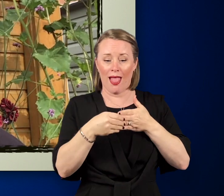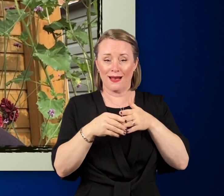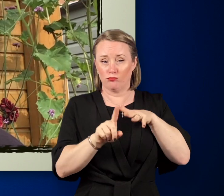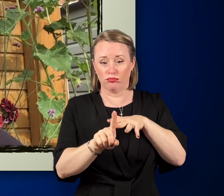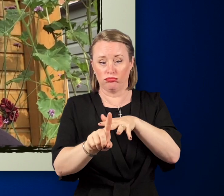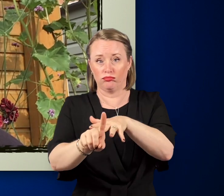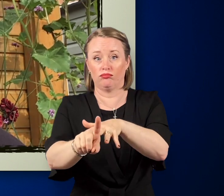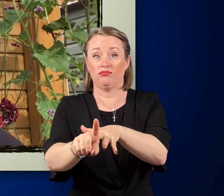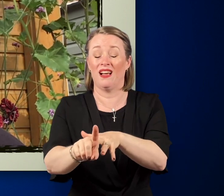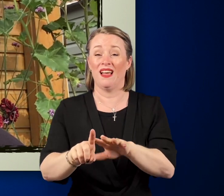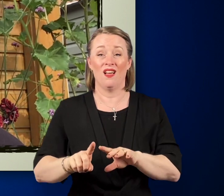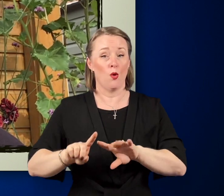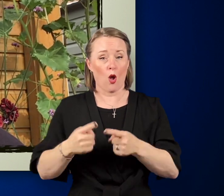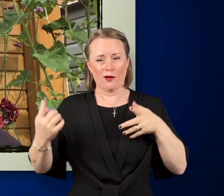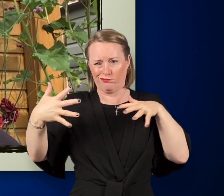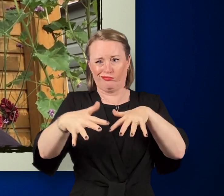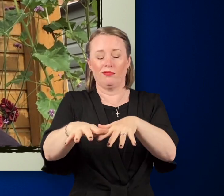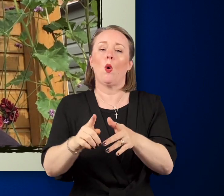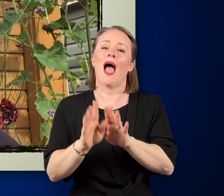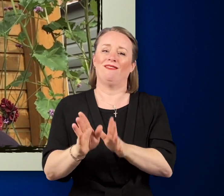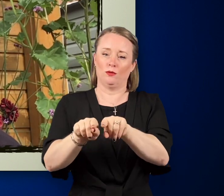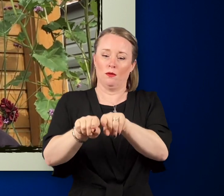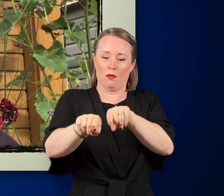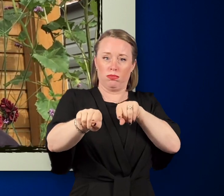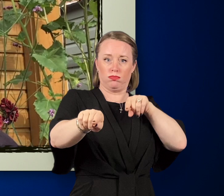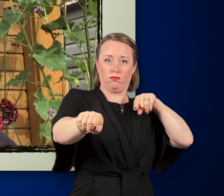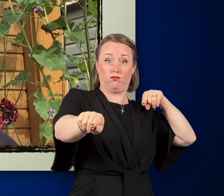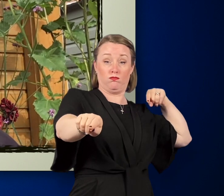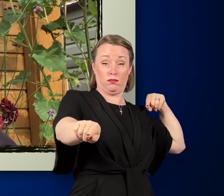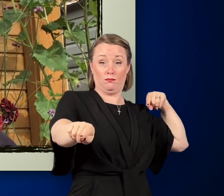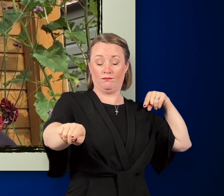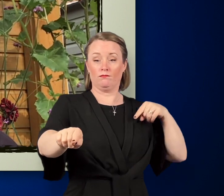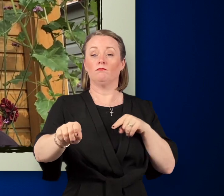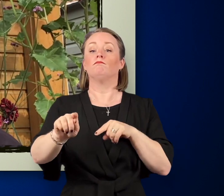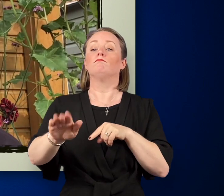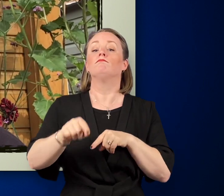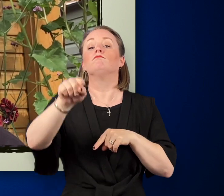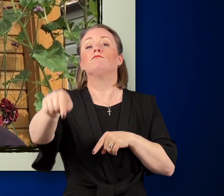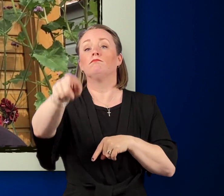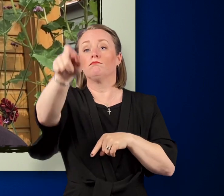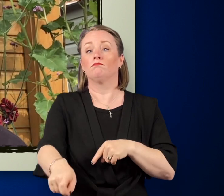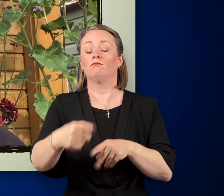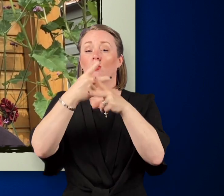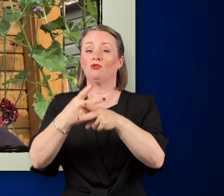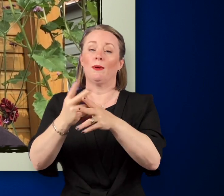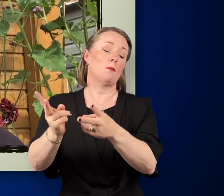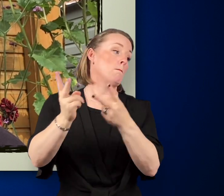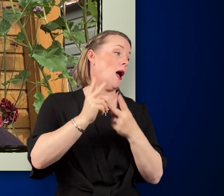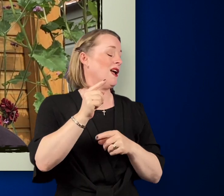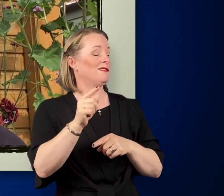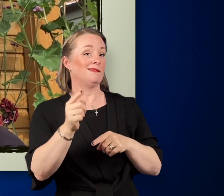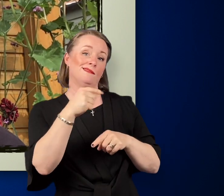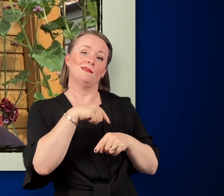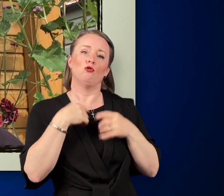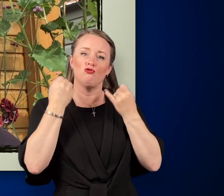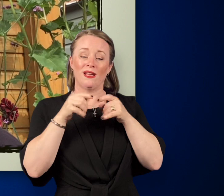shepherd would look, and if he saw a sheep that had been distracted and detached, he was in danger and out of the shepherd's protection. He